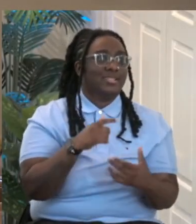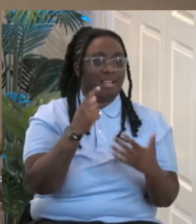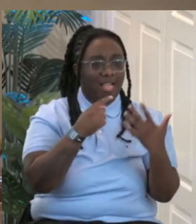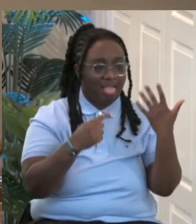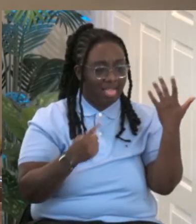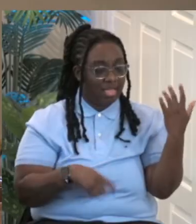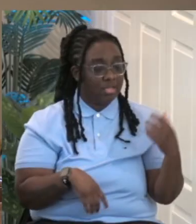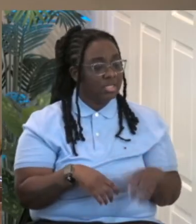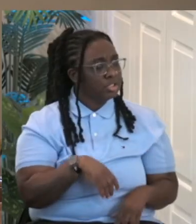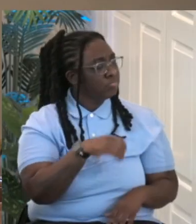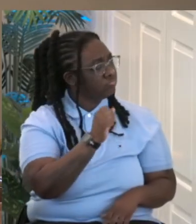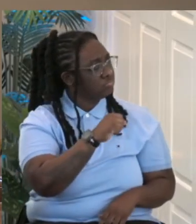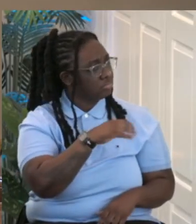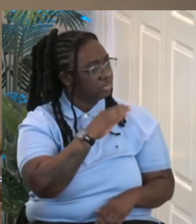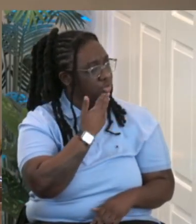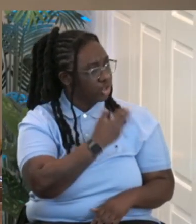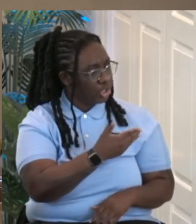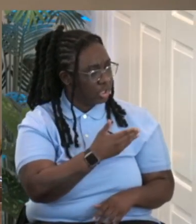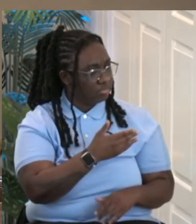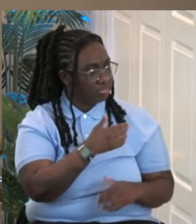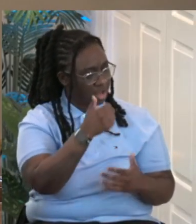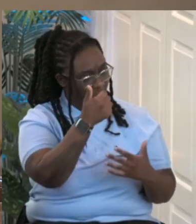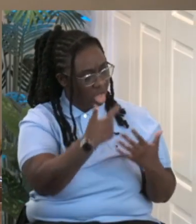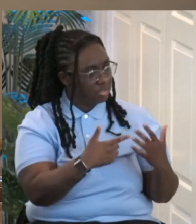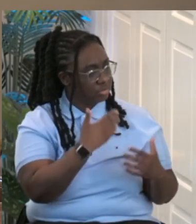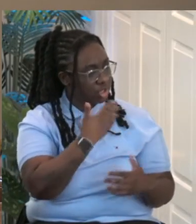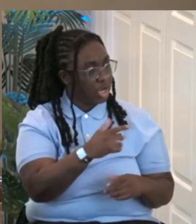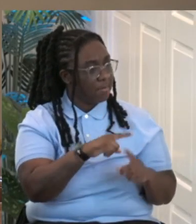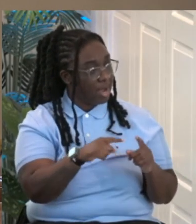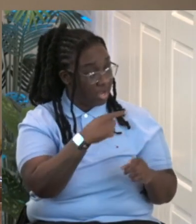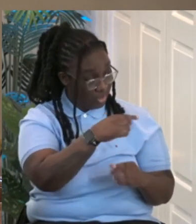All of that is good. He said, but have you thought about seminary?